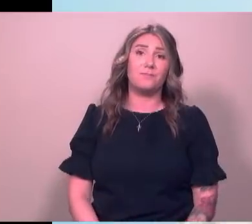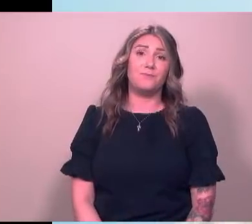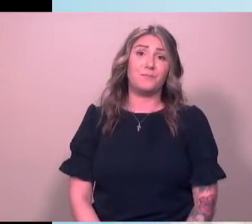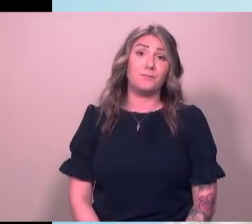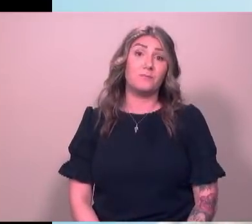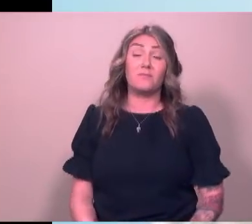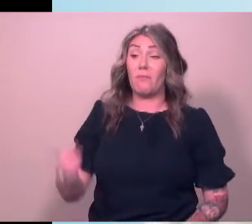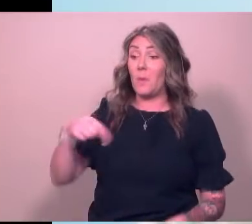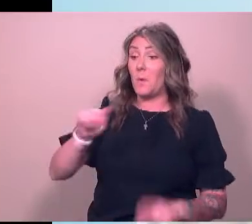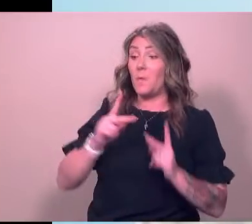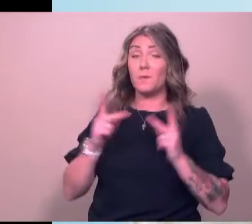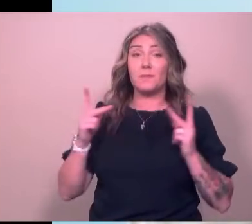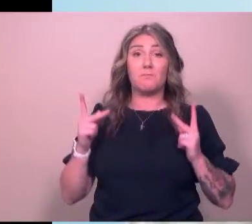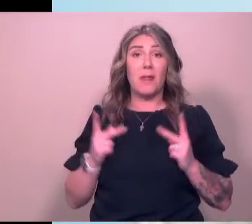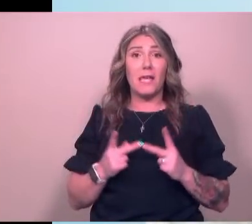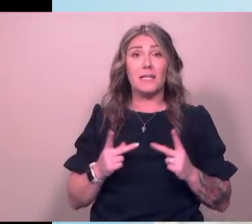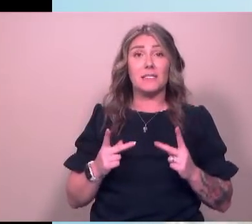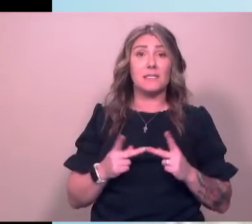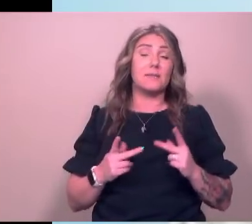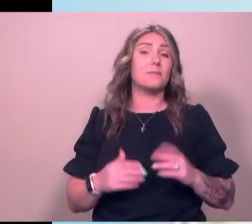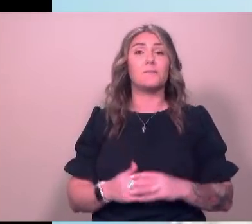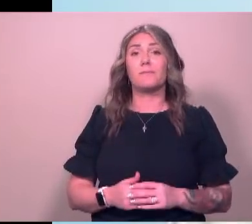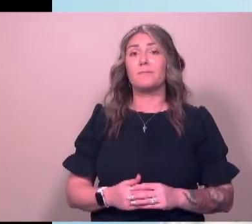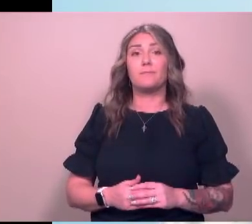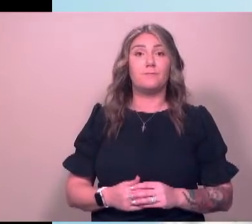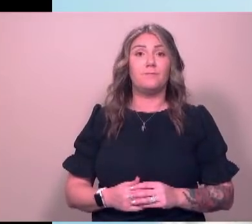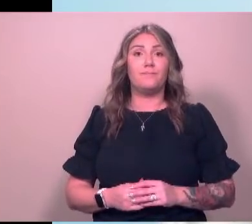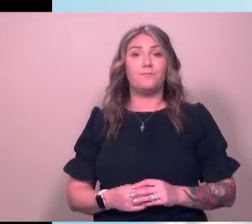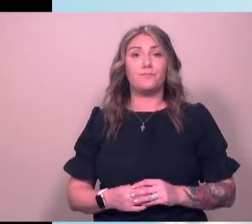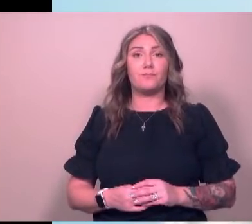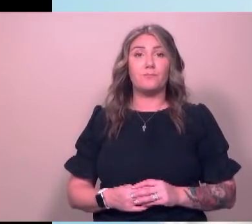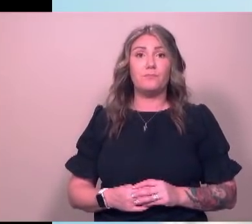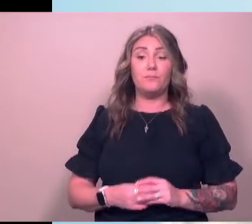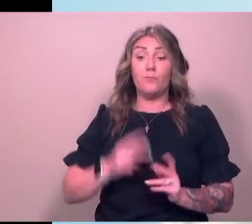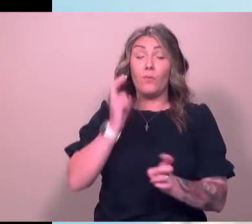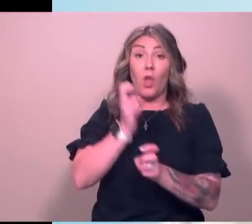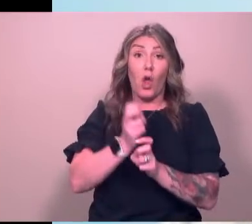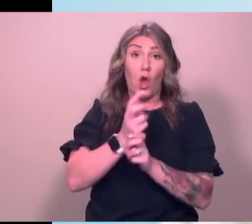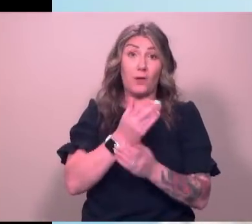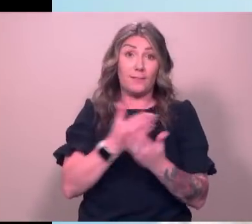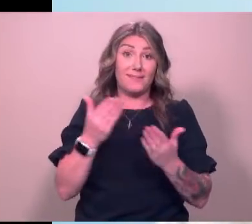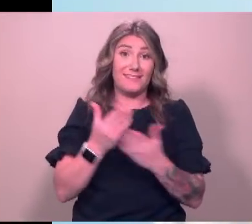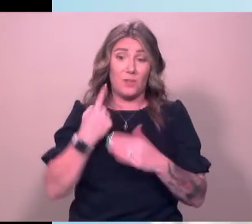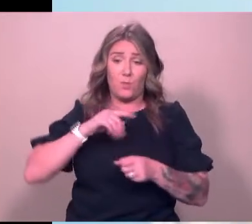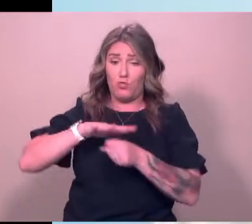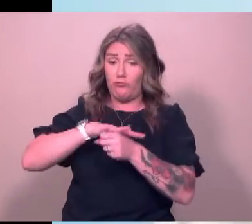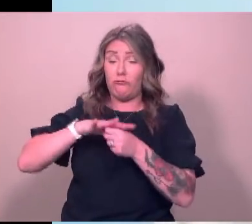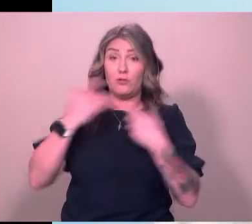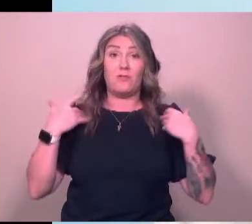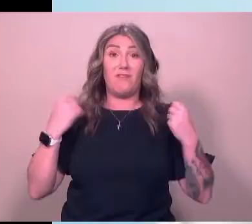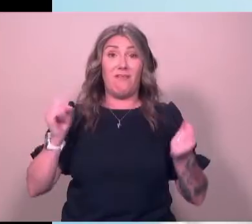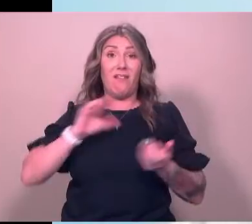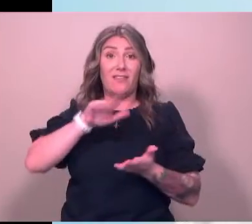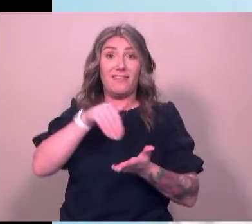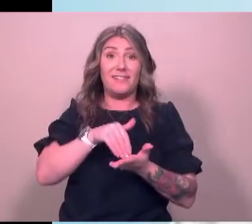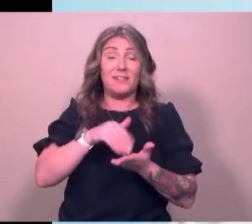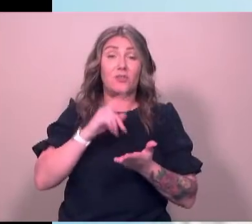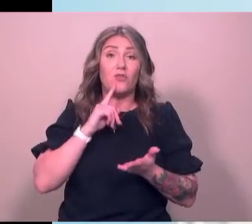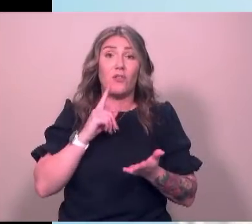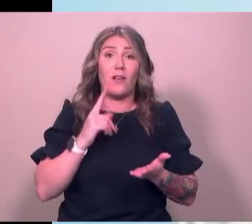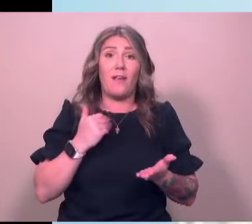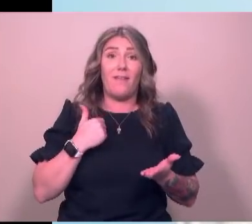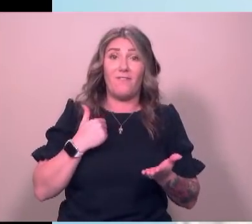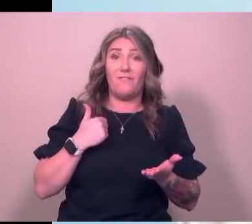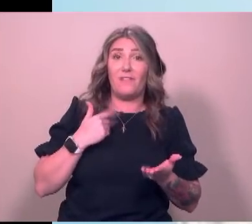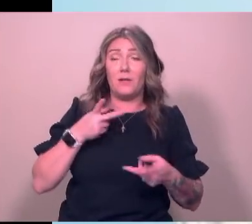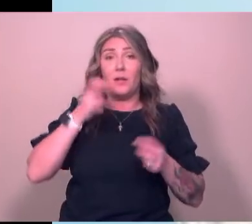those places. I think the hardest thing for us, we're a regional health center. We have some critical access